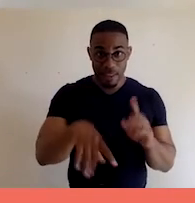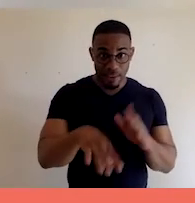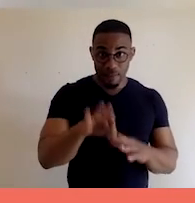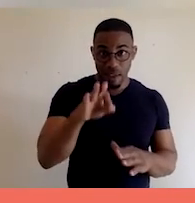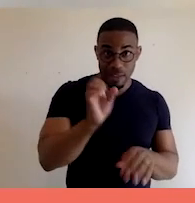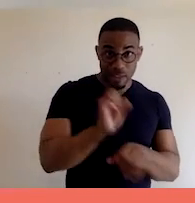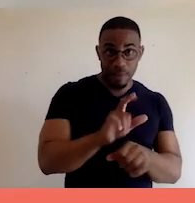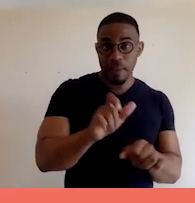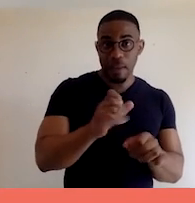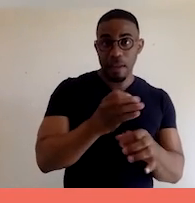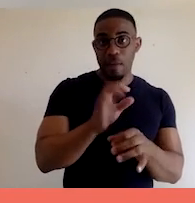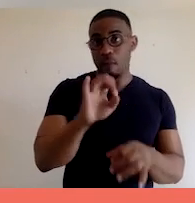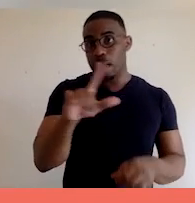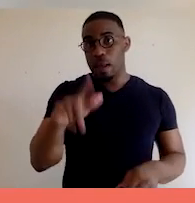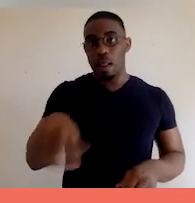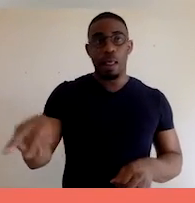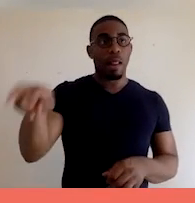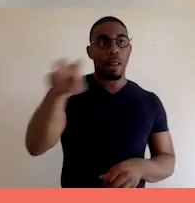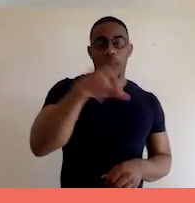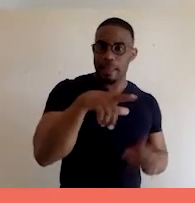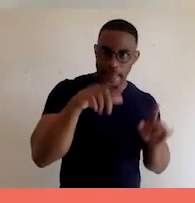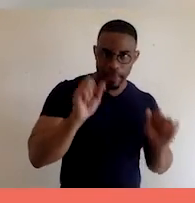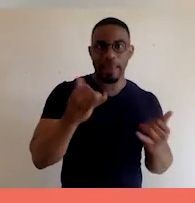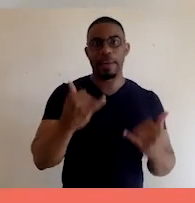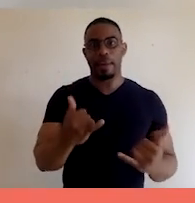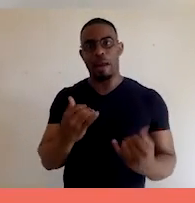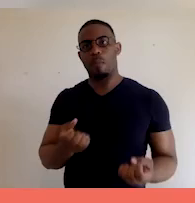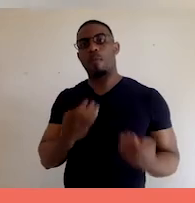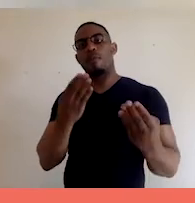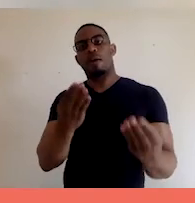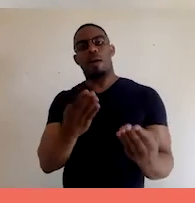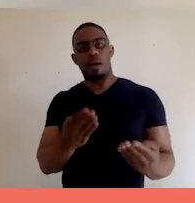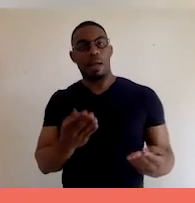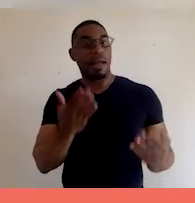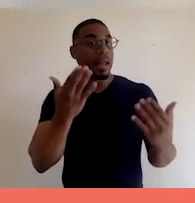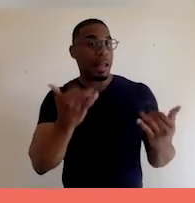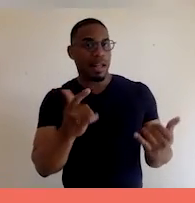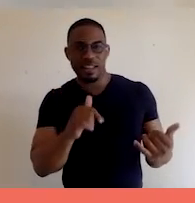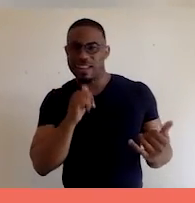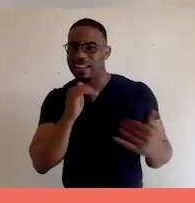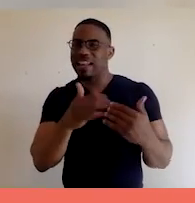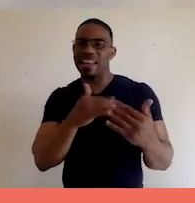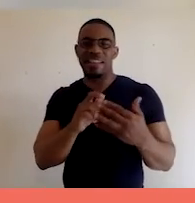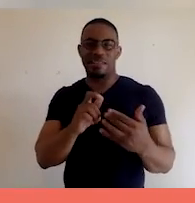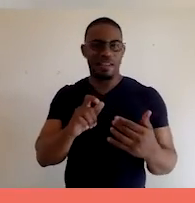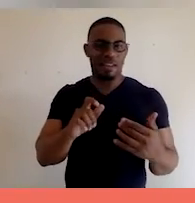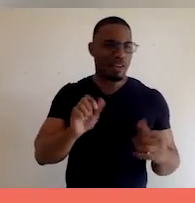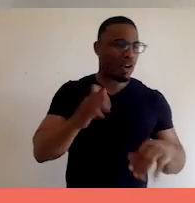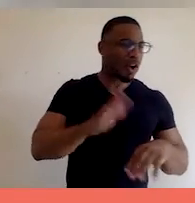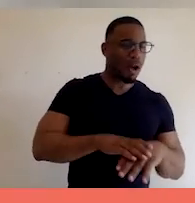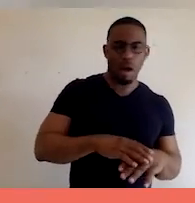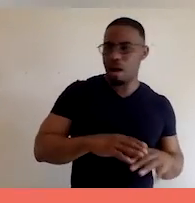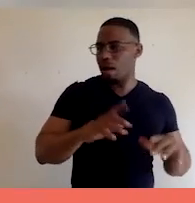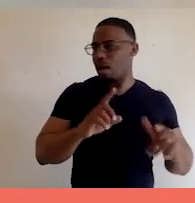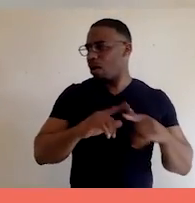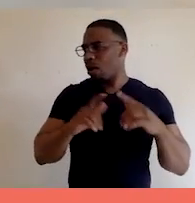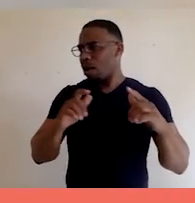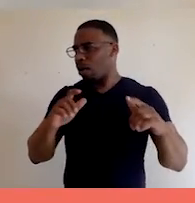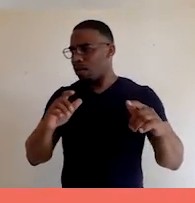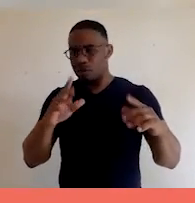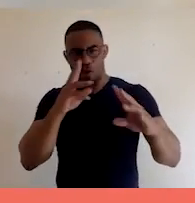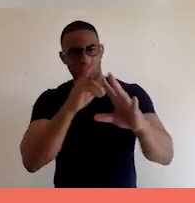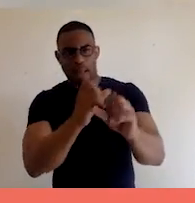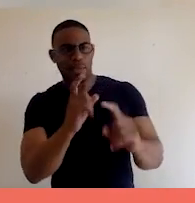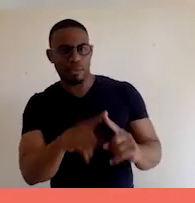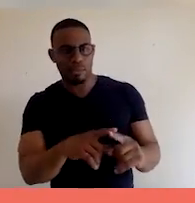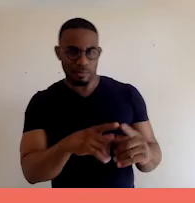a job, they can freelance. They can now provide an income. Now they're not even turned on or attracted to